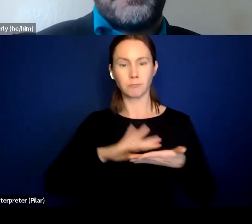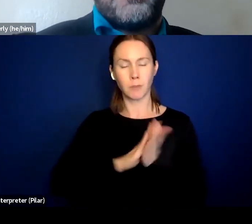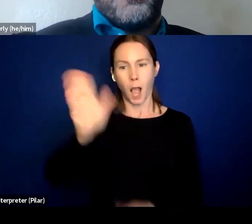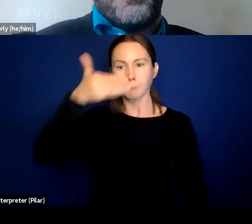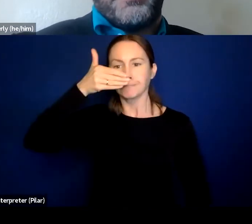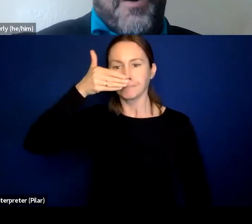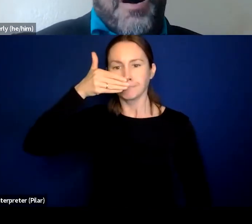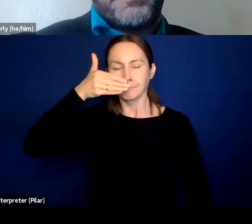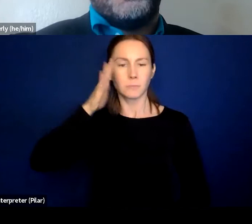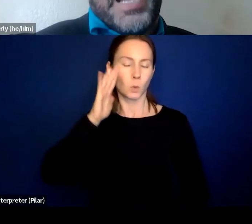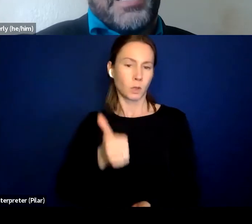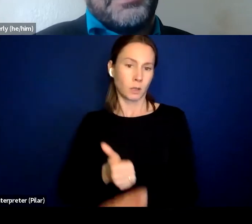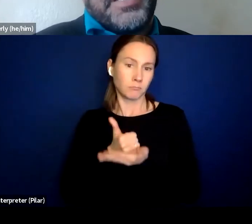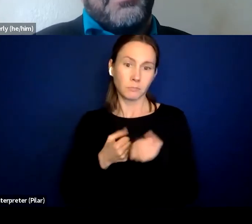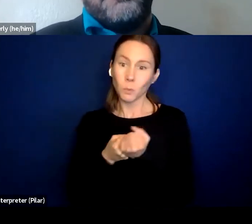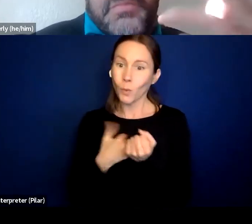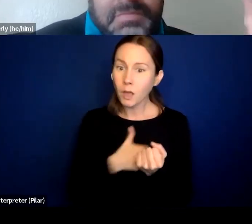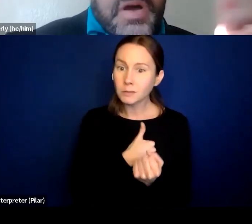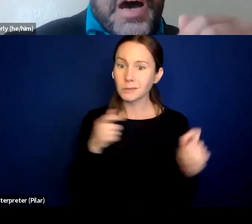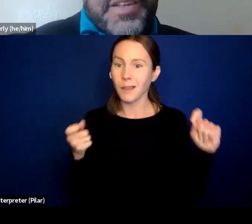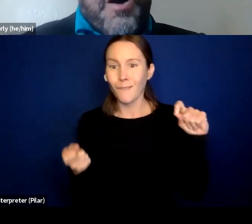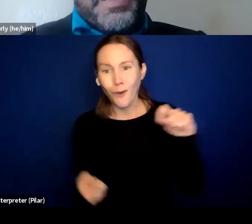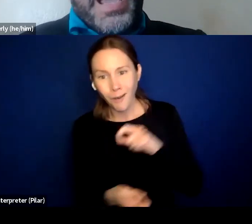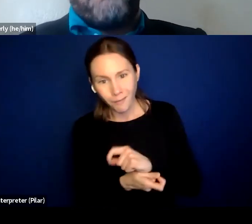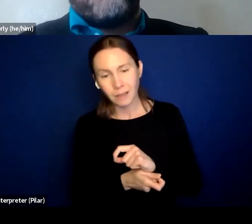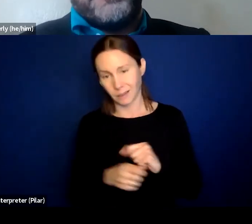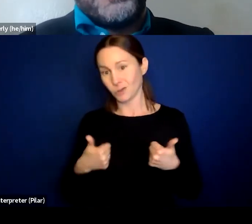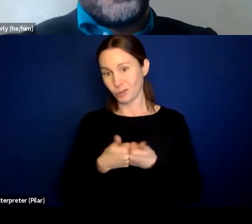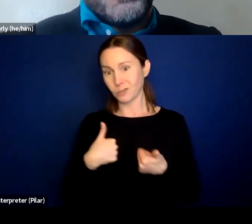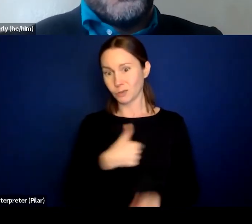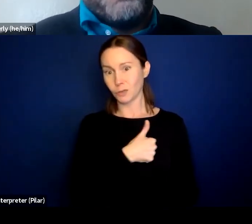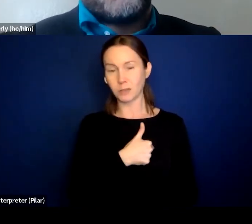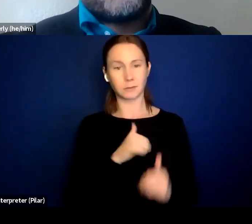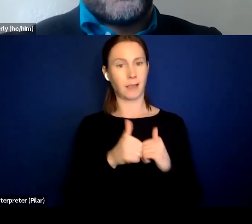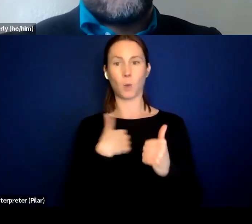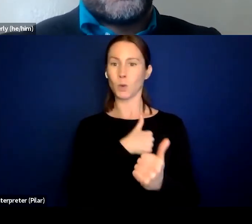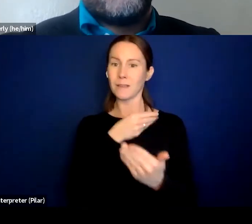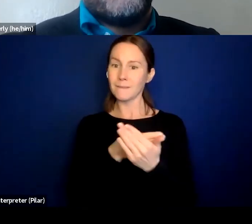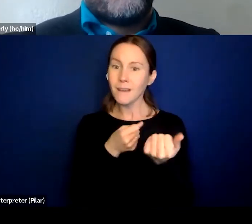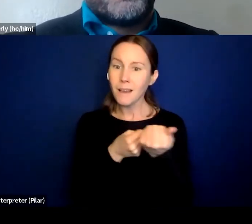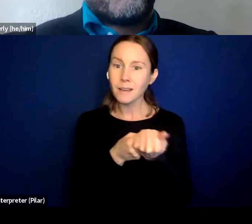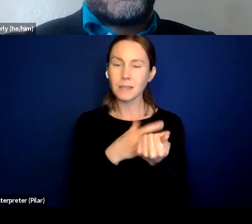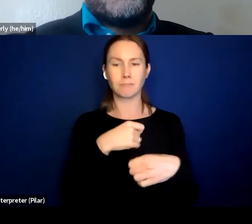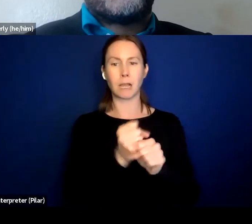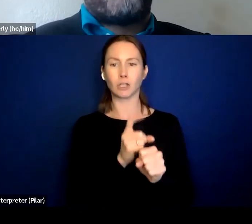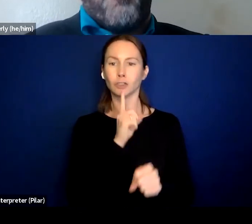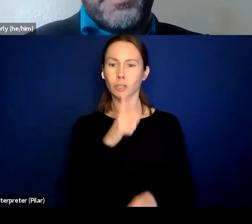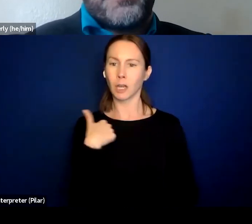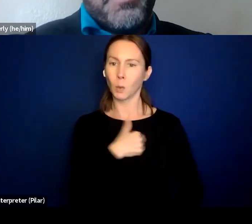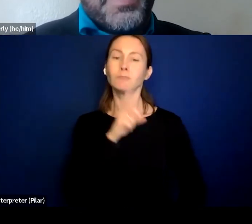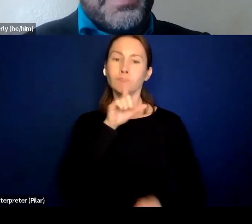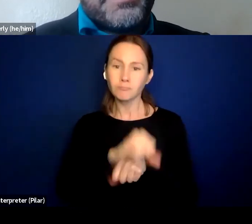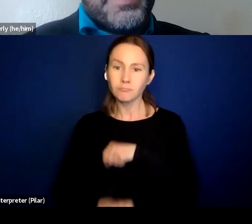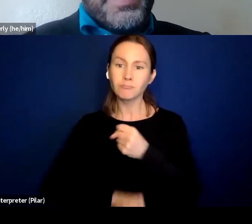support us in evolving and challenging us all and how we're funding and making sure that we're really